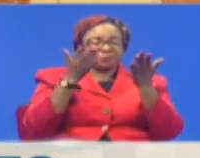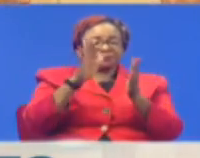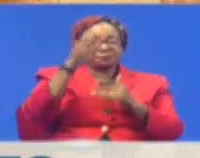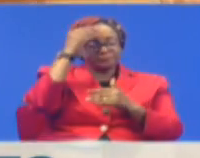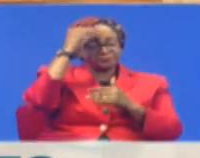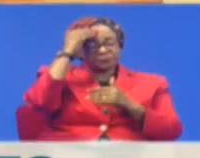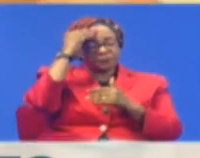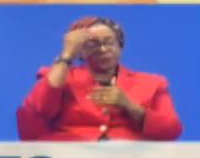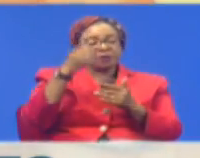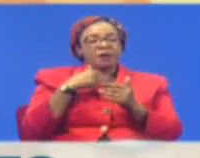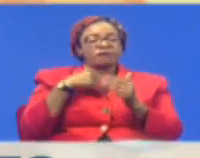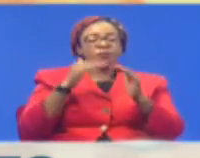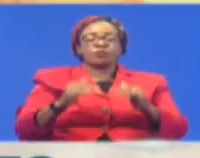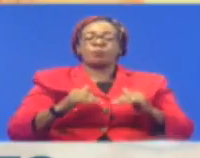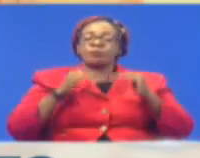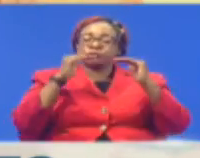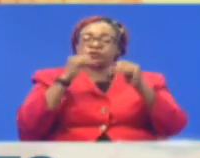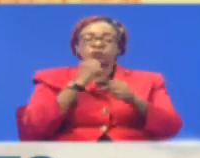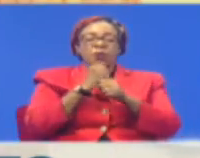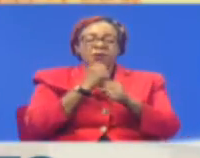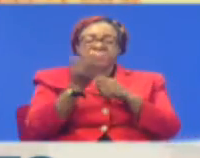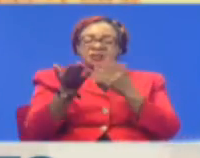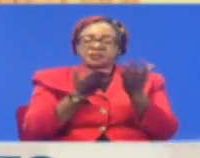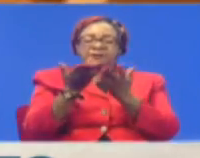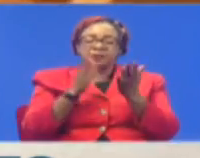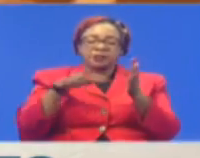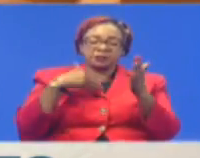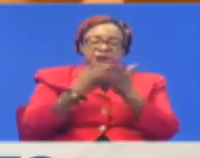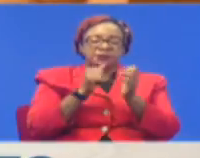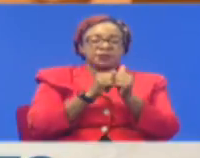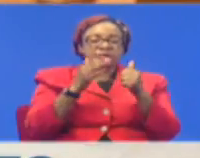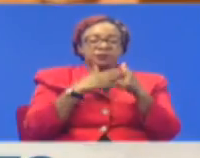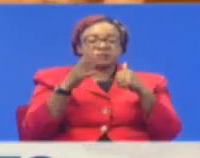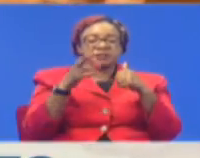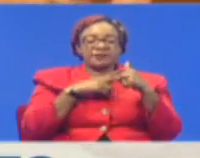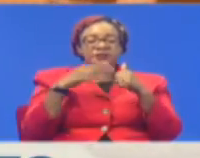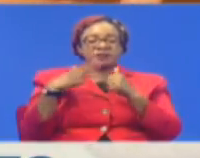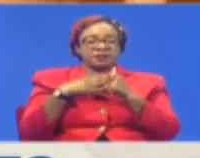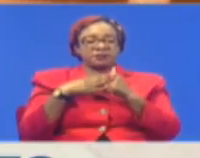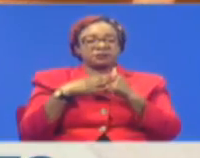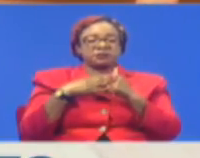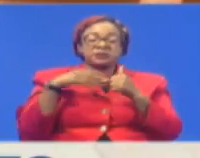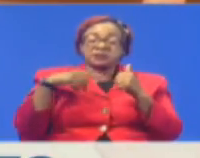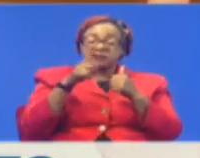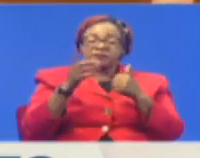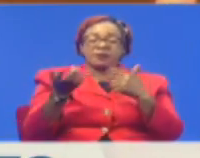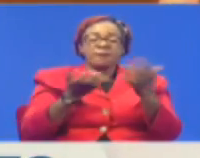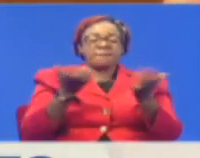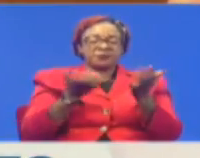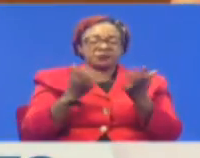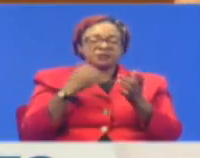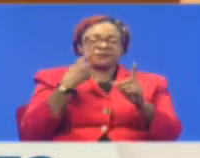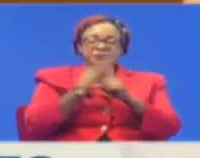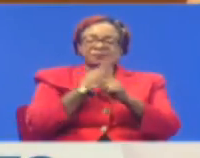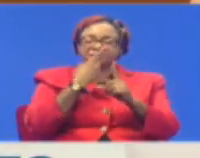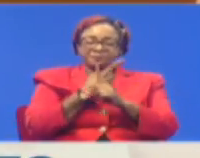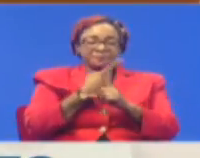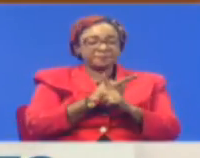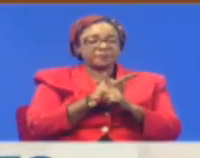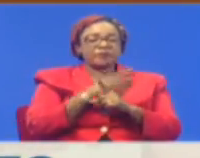promotion at work, where he served until 1979. Nyachae was also a businessman who ran a chain of businesses ranging